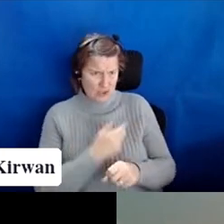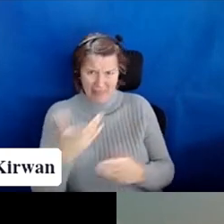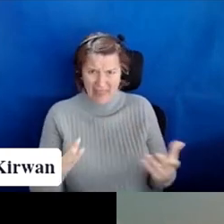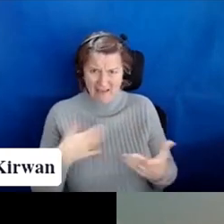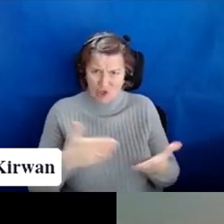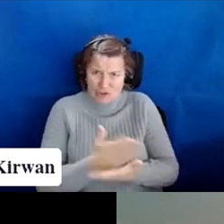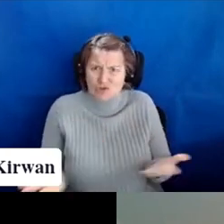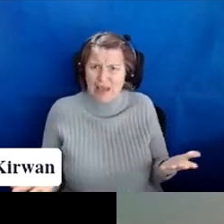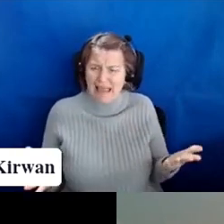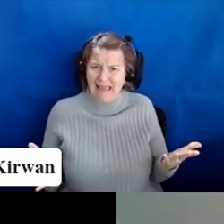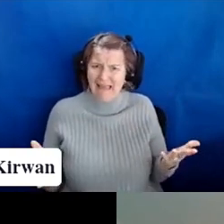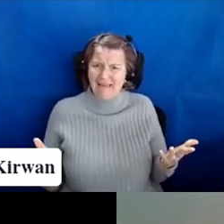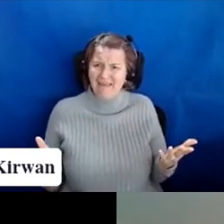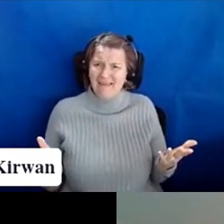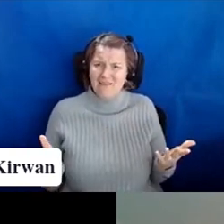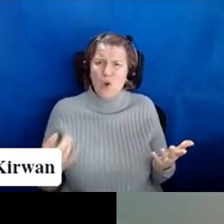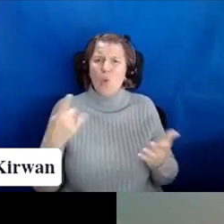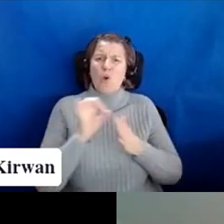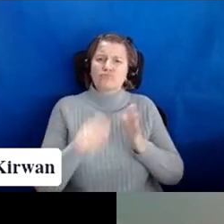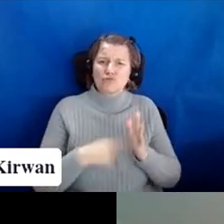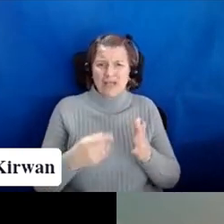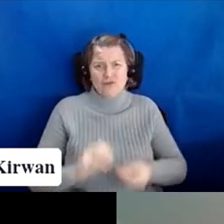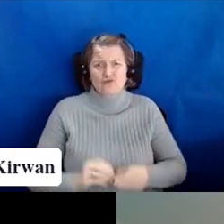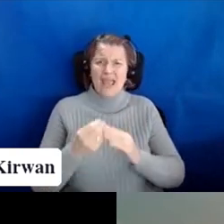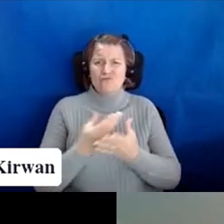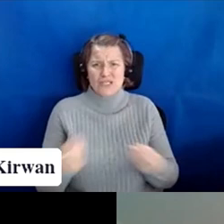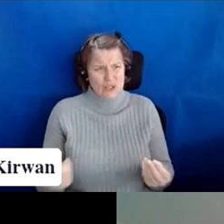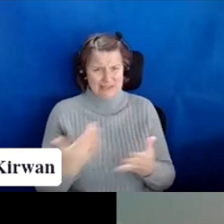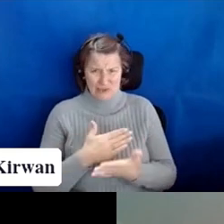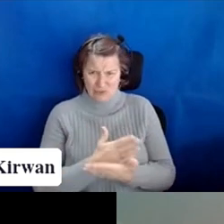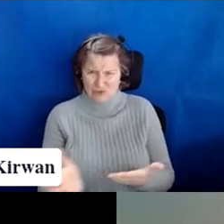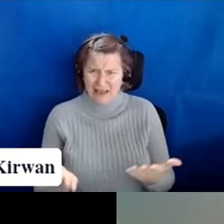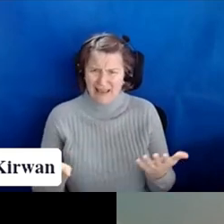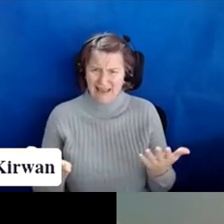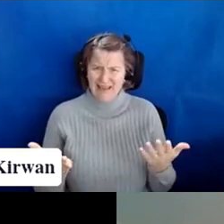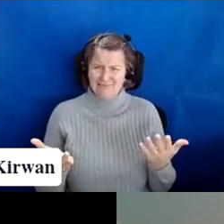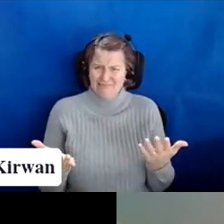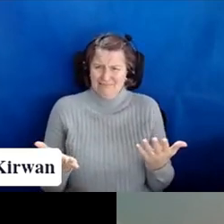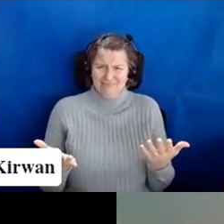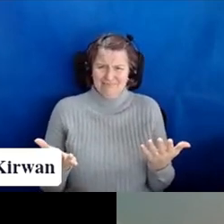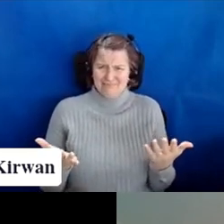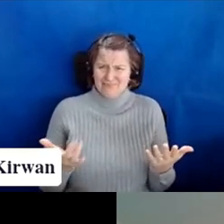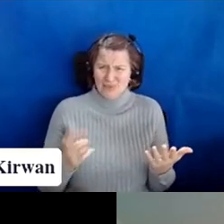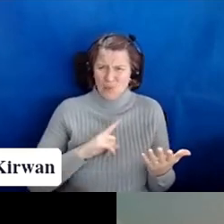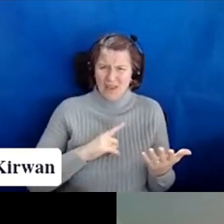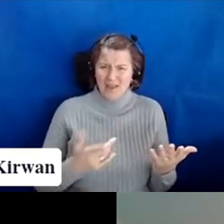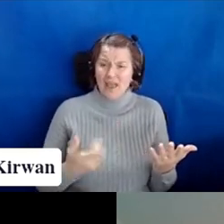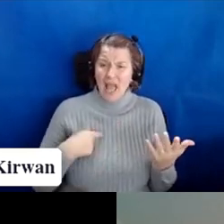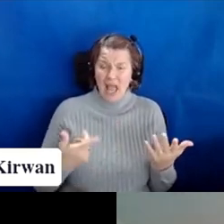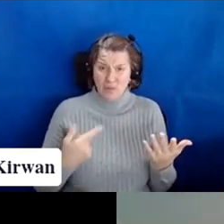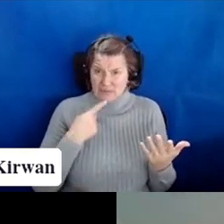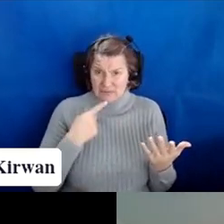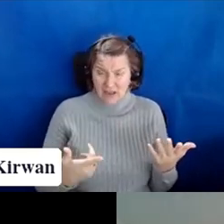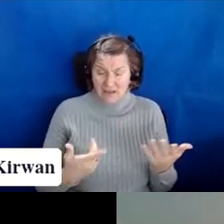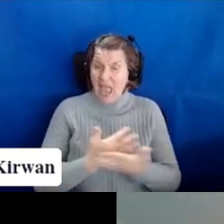You know, if you've just been like, I did a standalone project and we create these resources that we just feed into a very niche thing. You know, whereas I would argue that